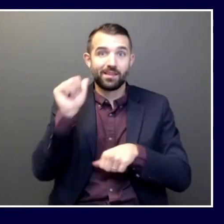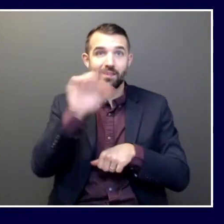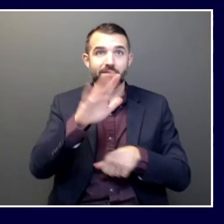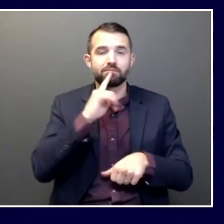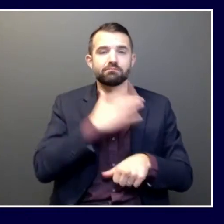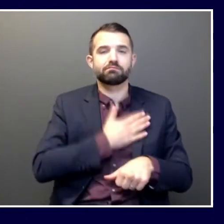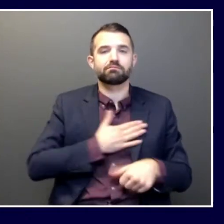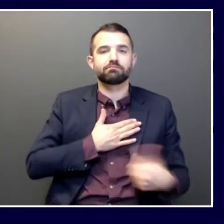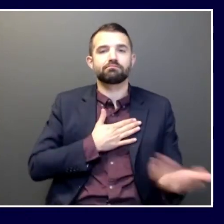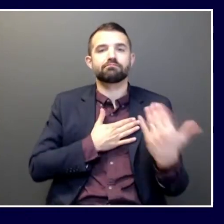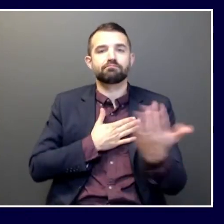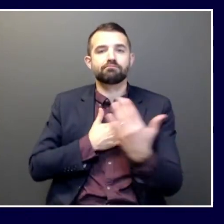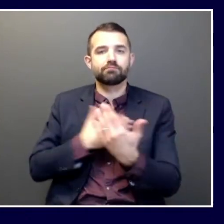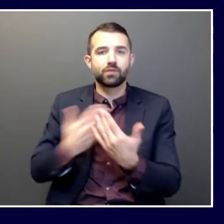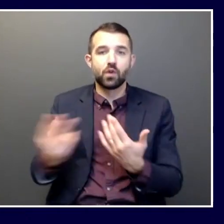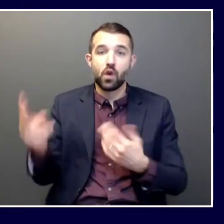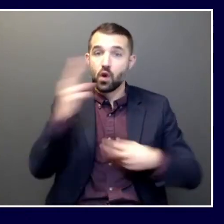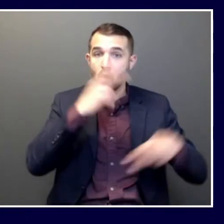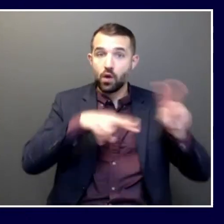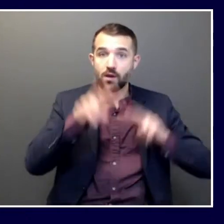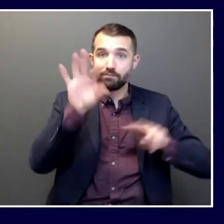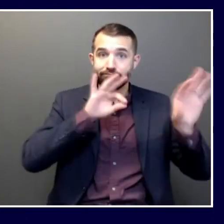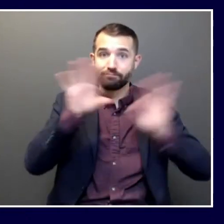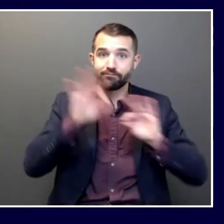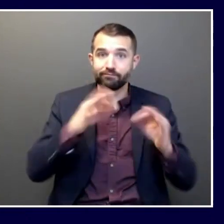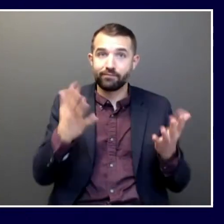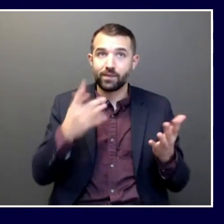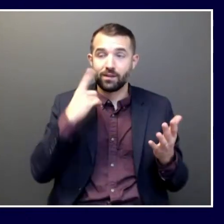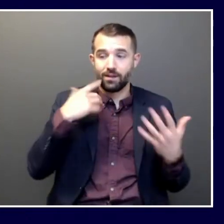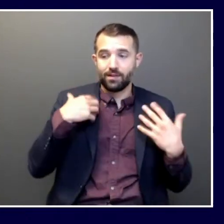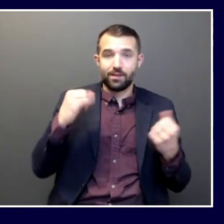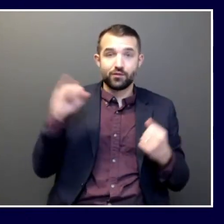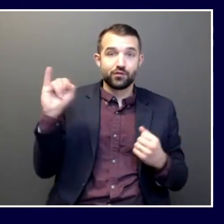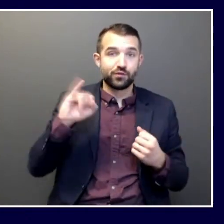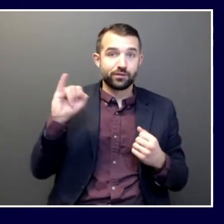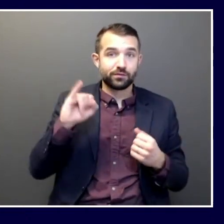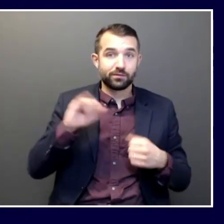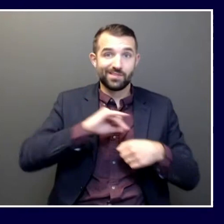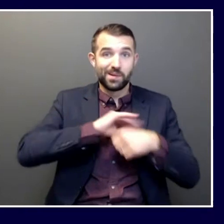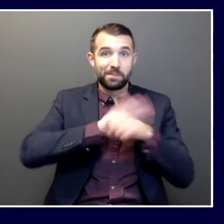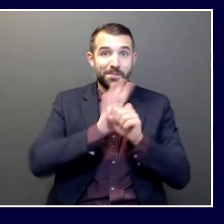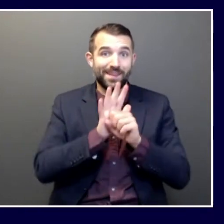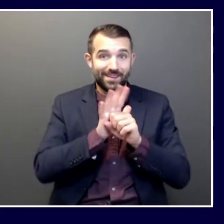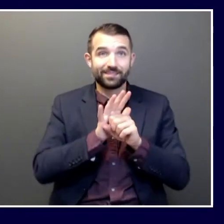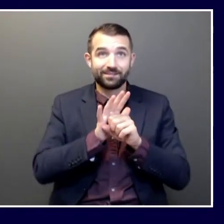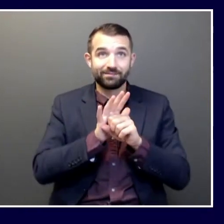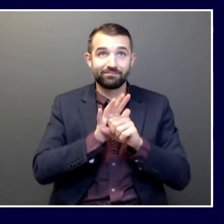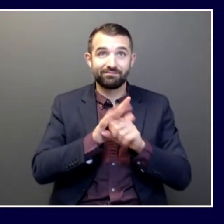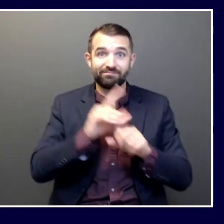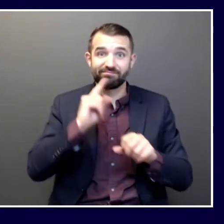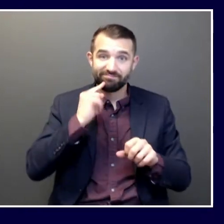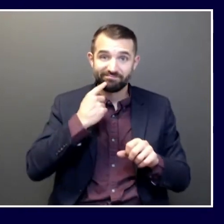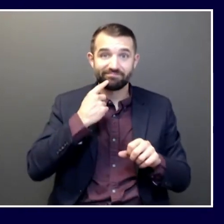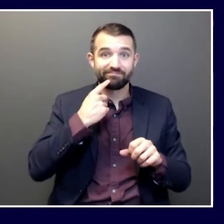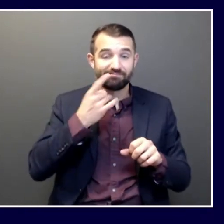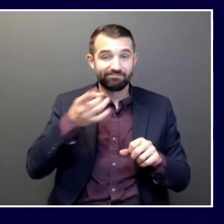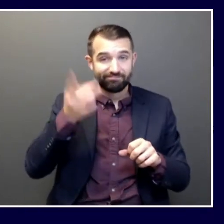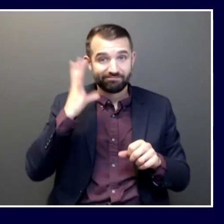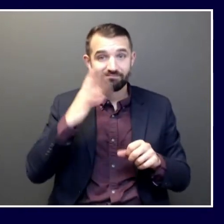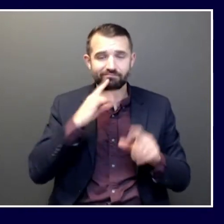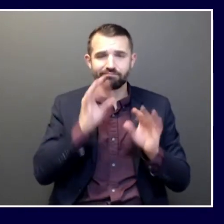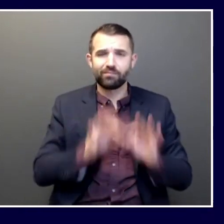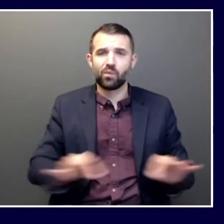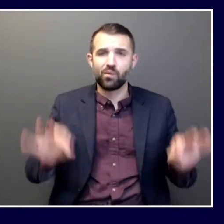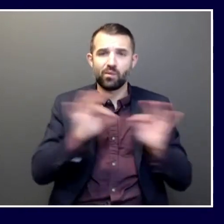options. The ongoing COVID-19 pandemic, coverage is more important than ever. All it takes is